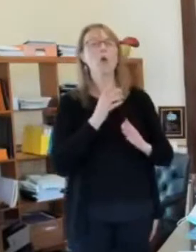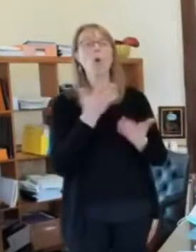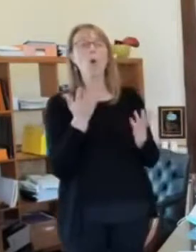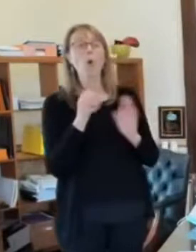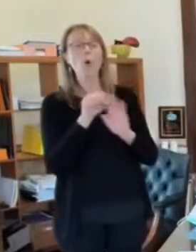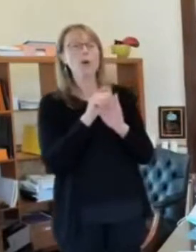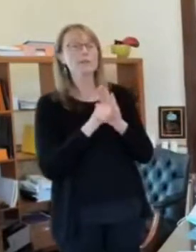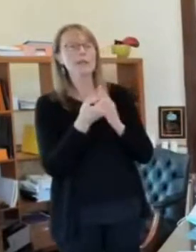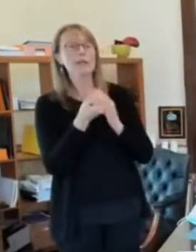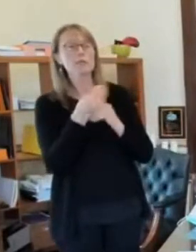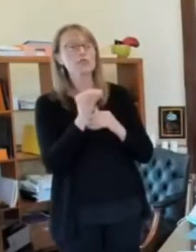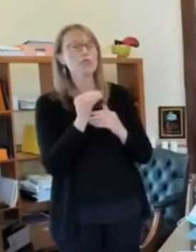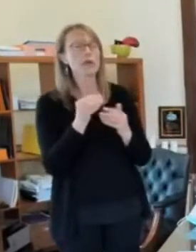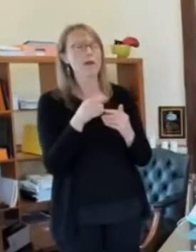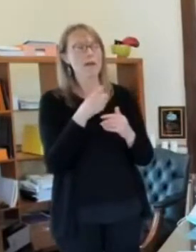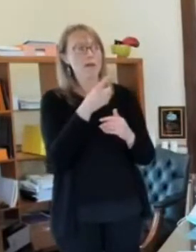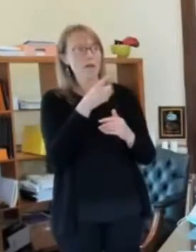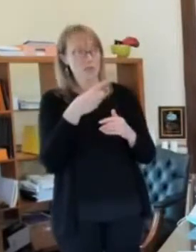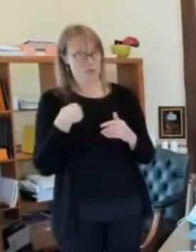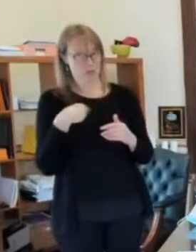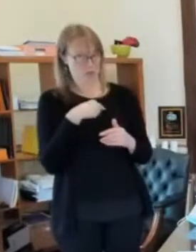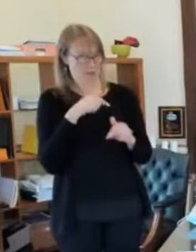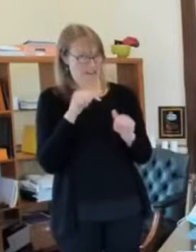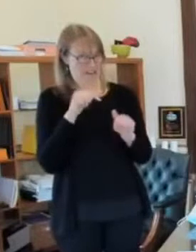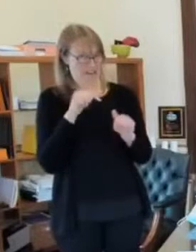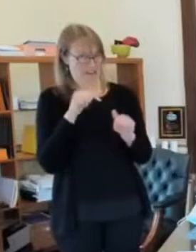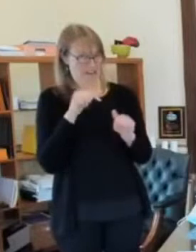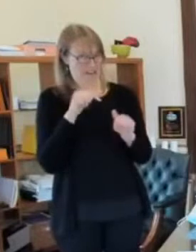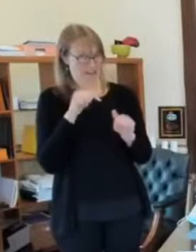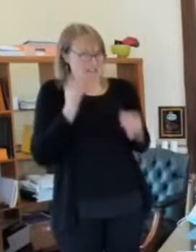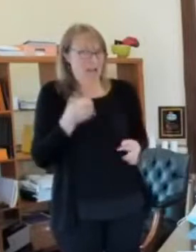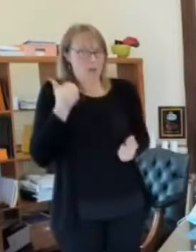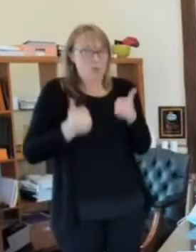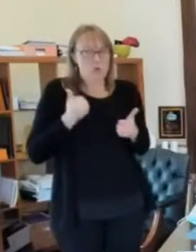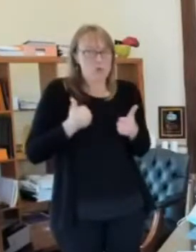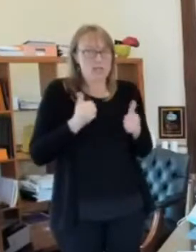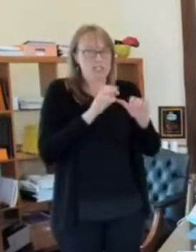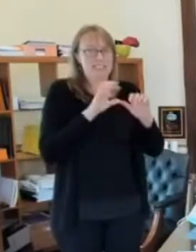we are in currently when it comes to vaccines and vaccinations?